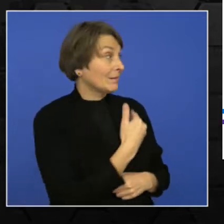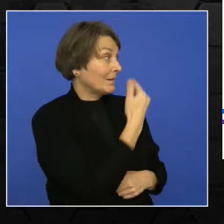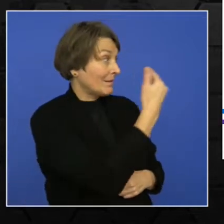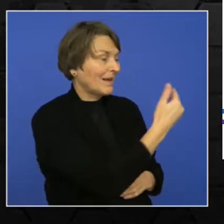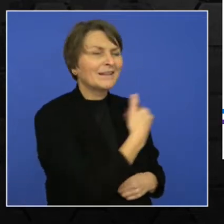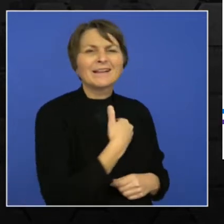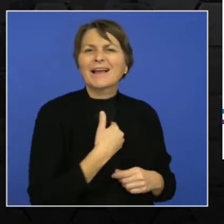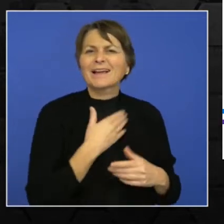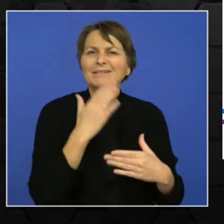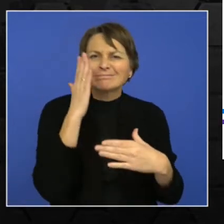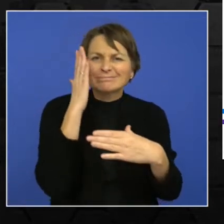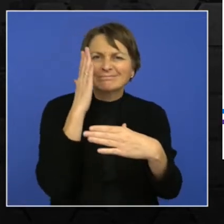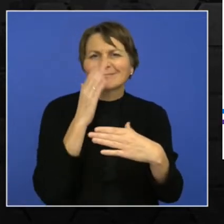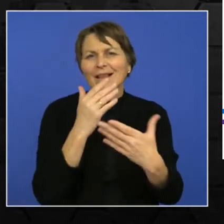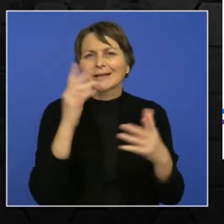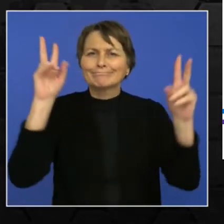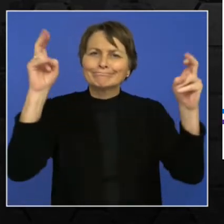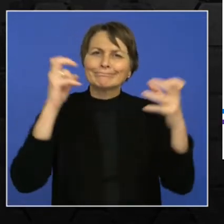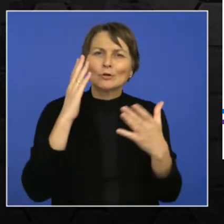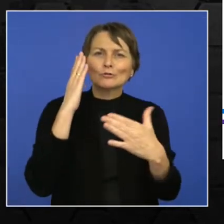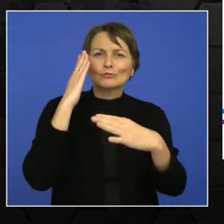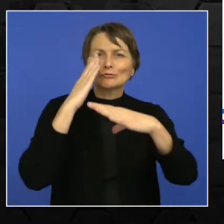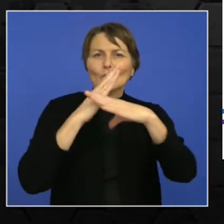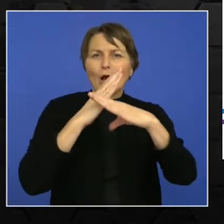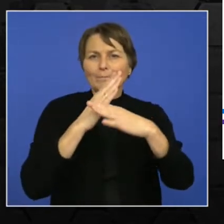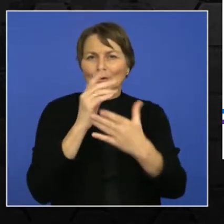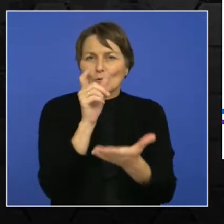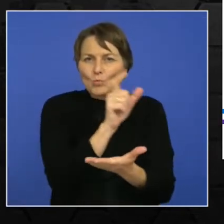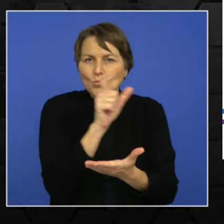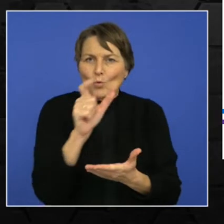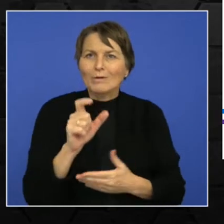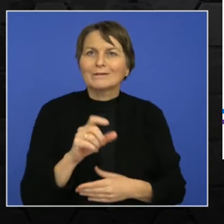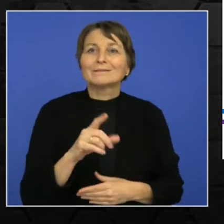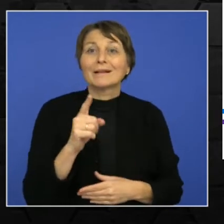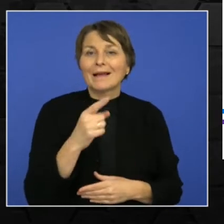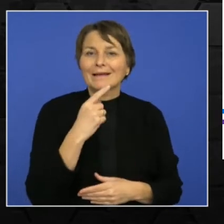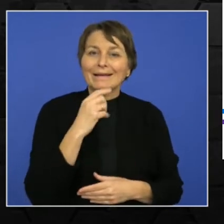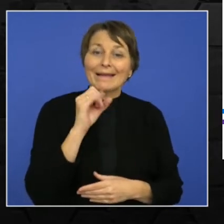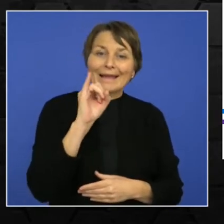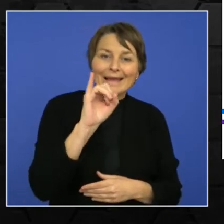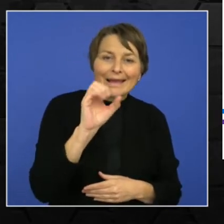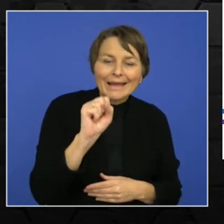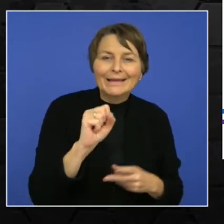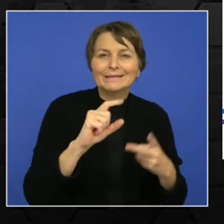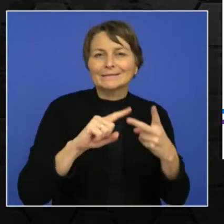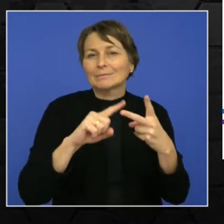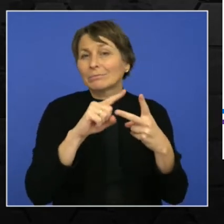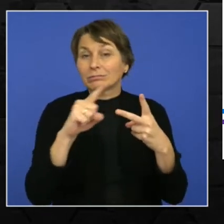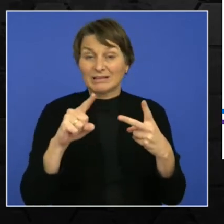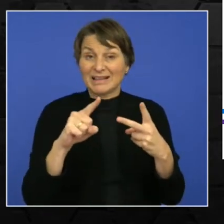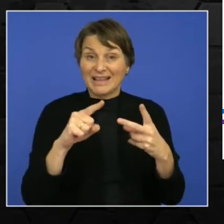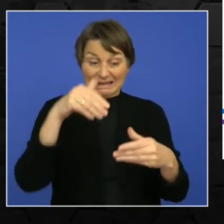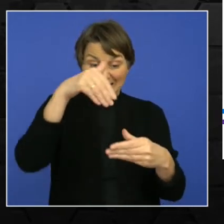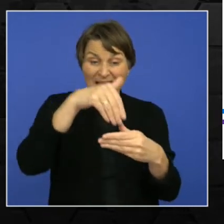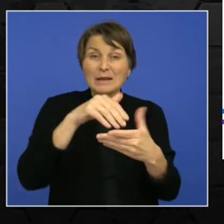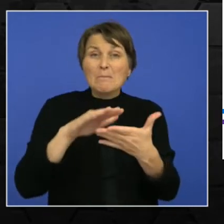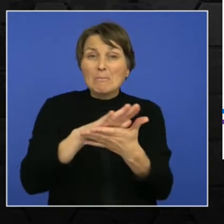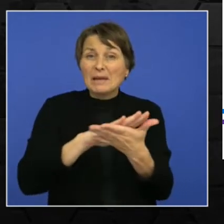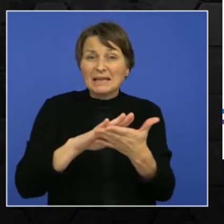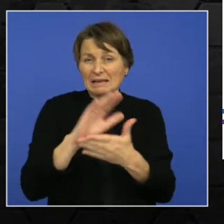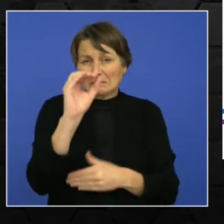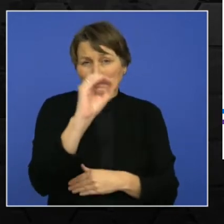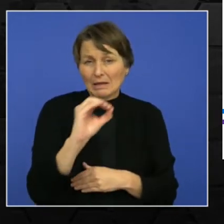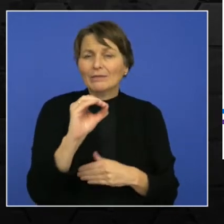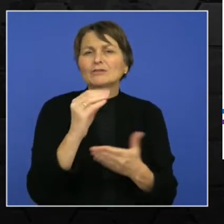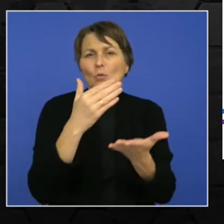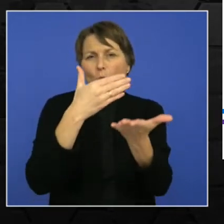like is, am, I. These sort of things are called stop words. These do not add any meaning to the sentence, so we need to remove it.